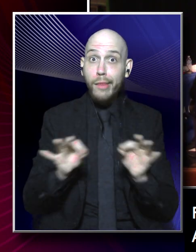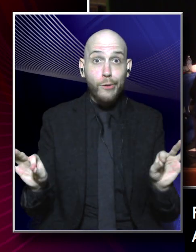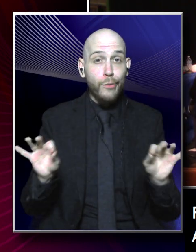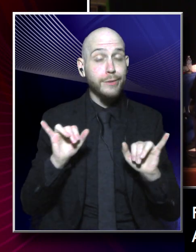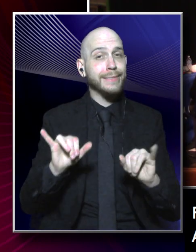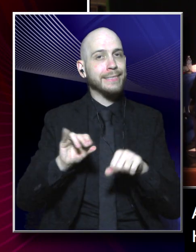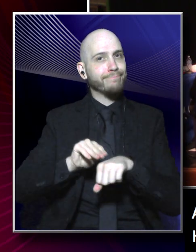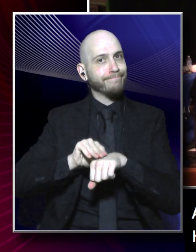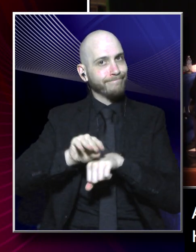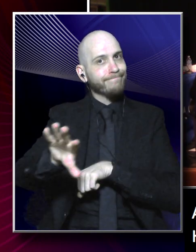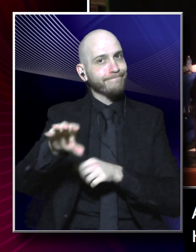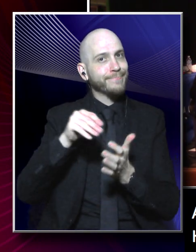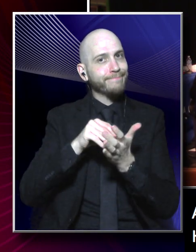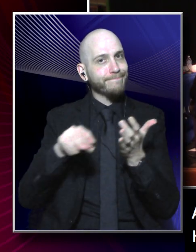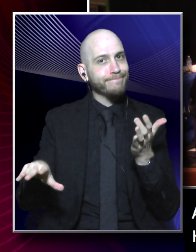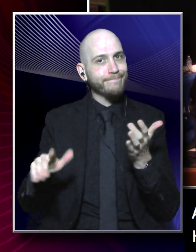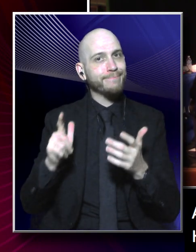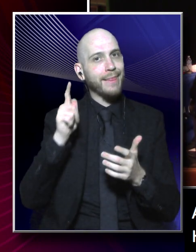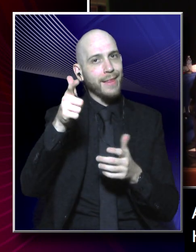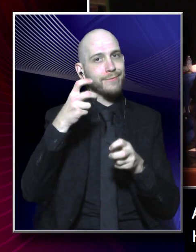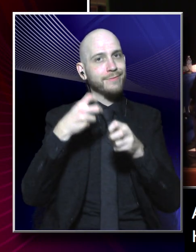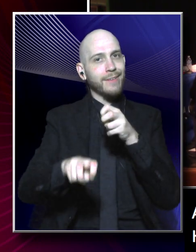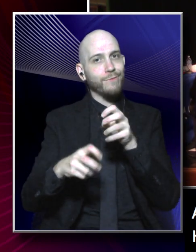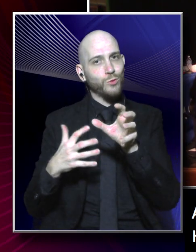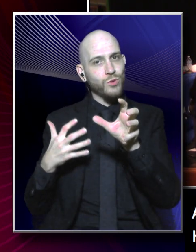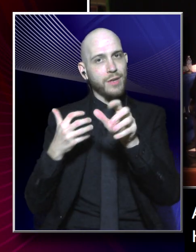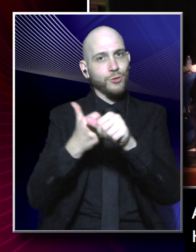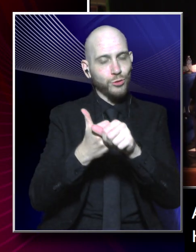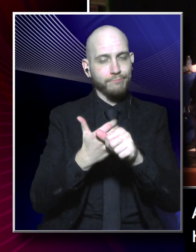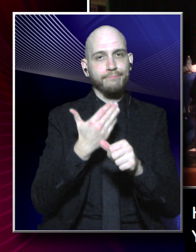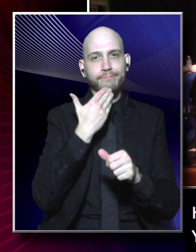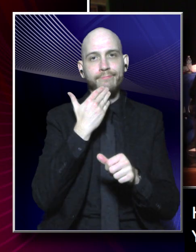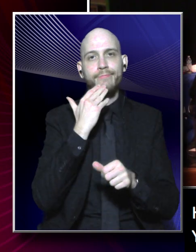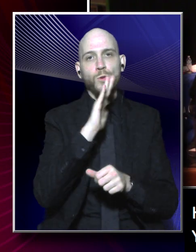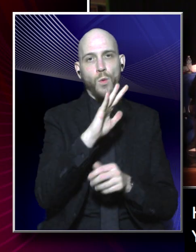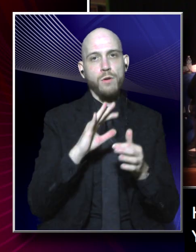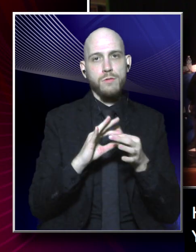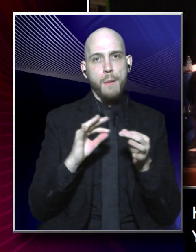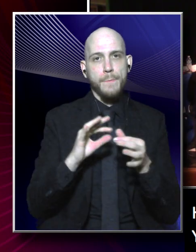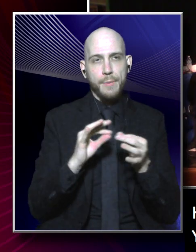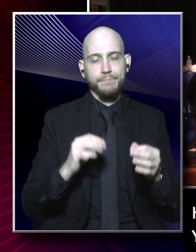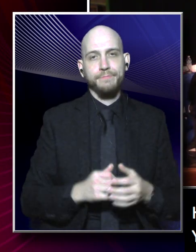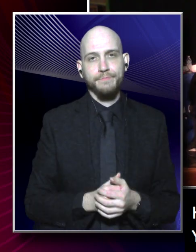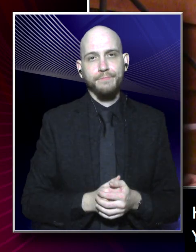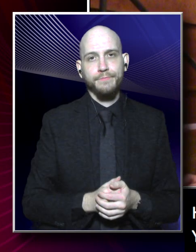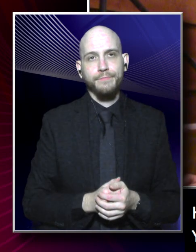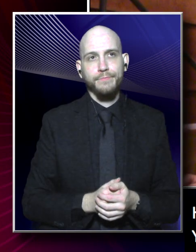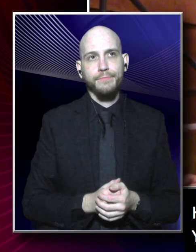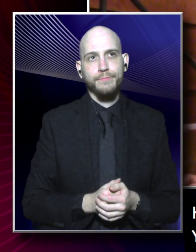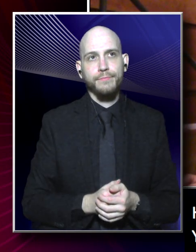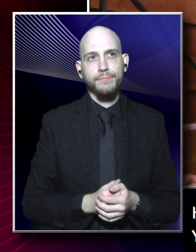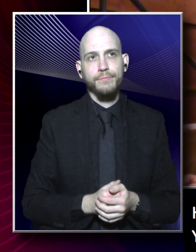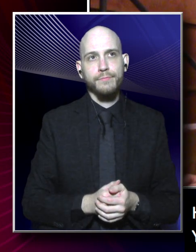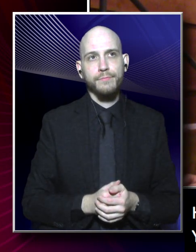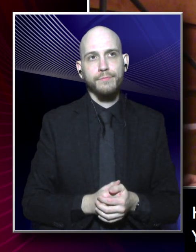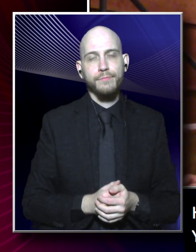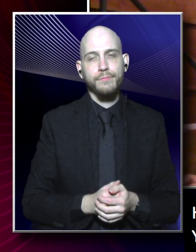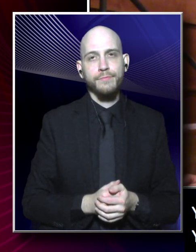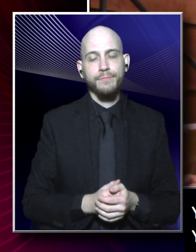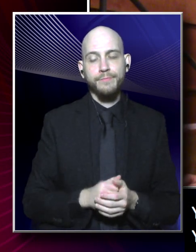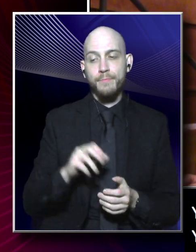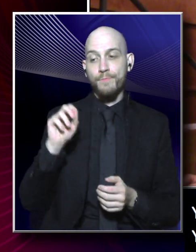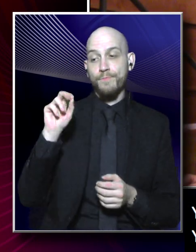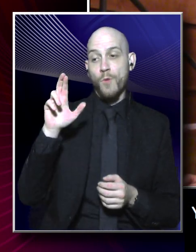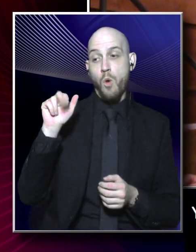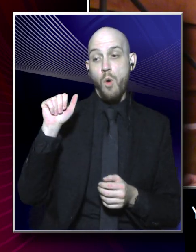for those children to catch up. And I appreciate your comment in that we're recognizing it. Thank you. Yep. And in those school improvement initiatives, we have